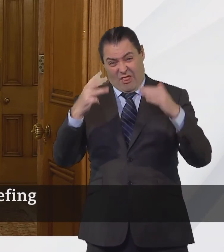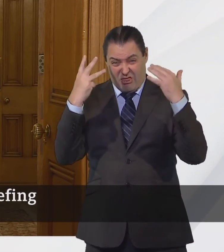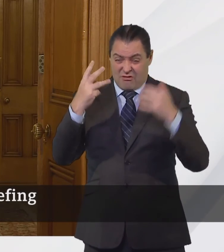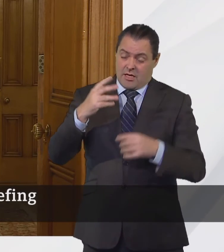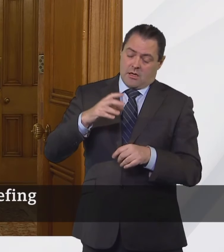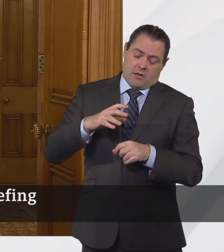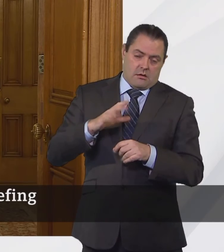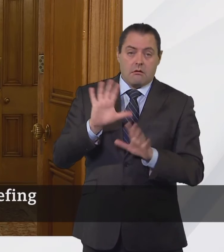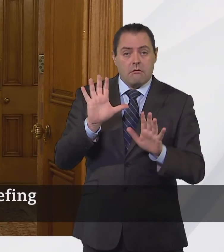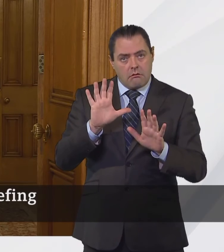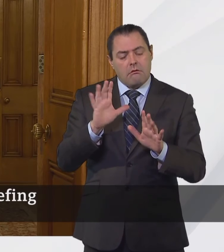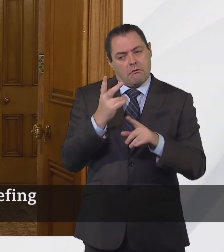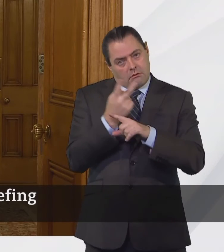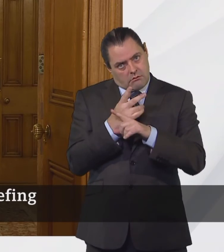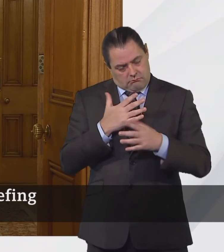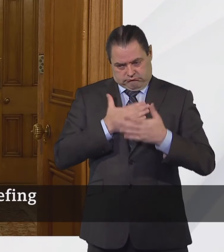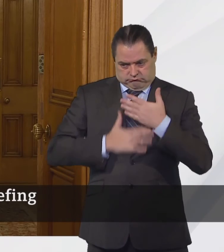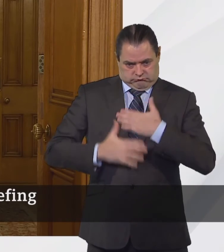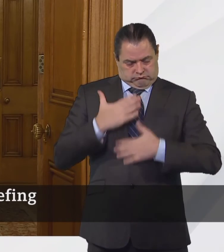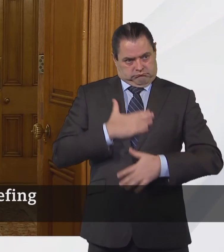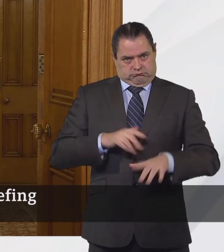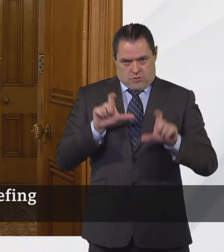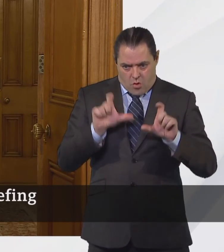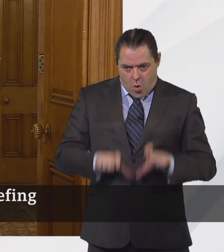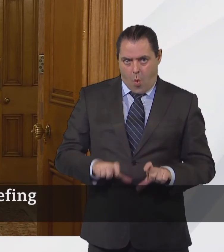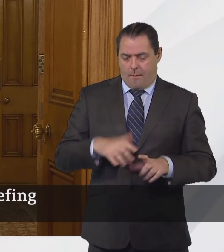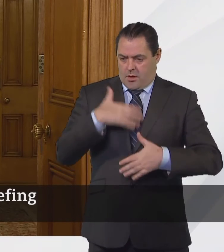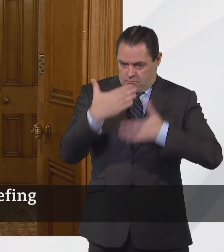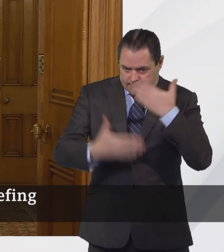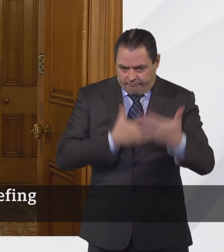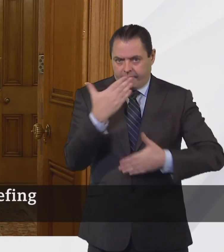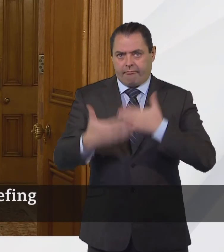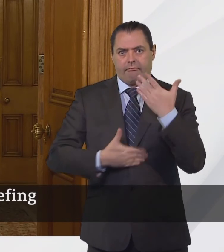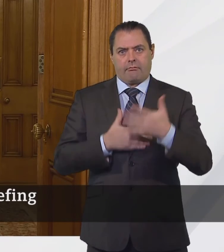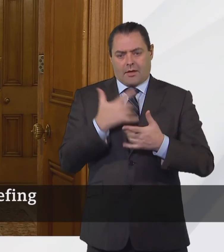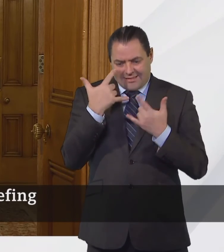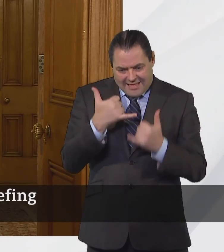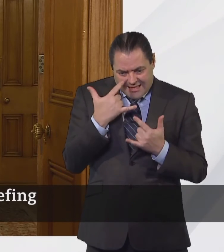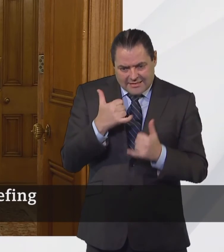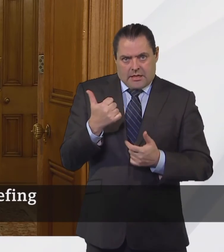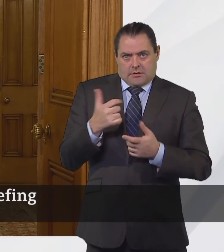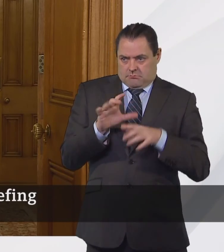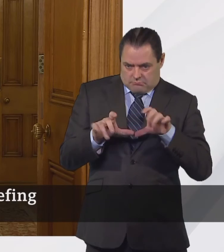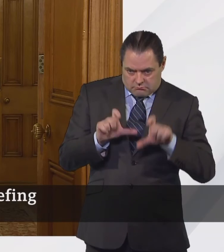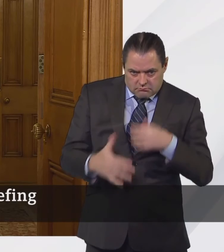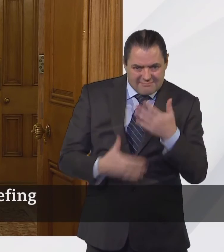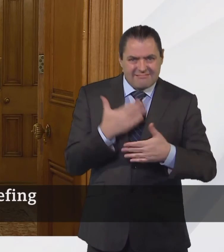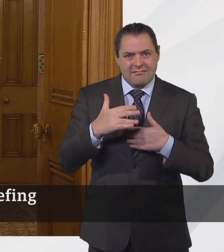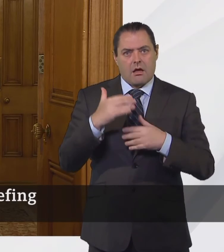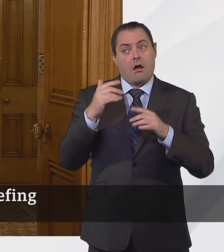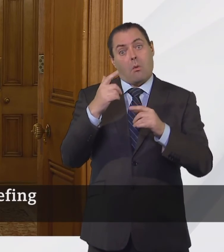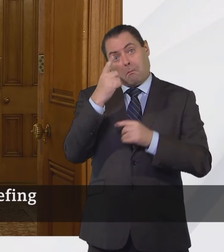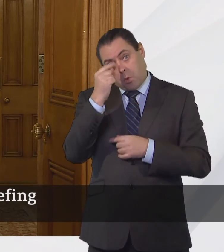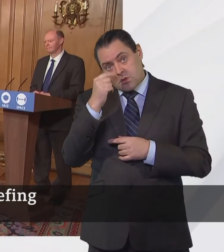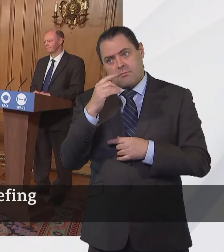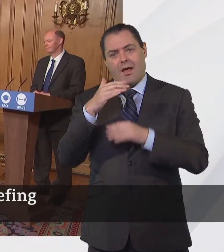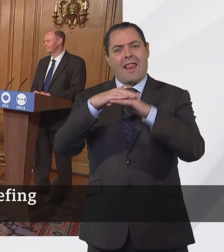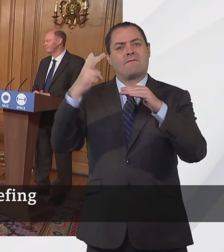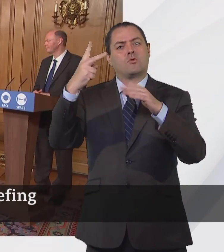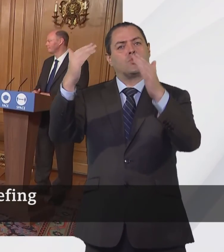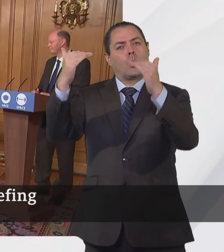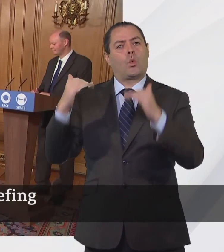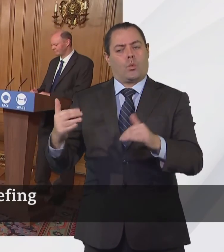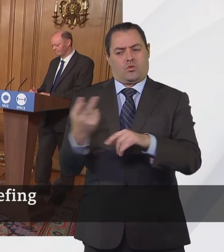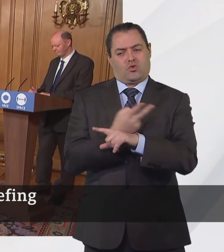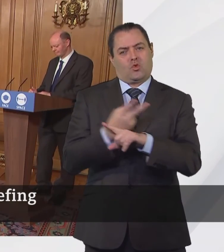our aid, and then reclaim our lives and all the things that we love. I'm now going to ask